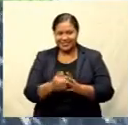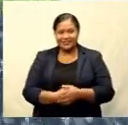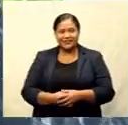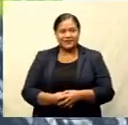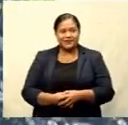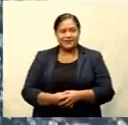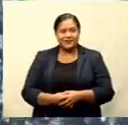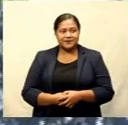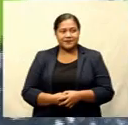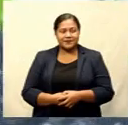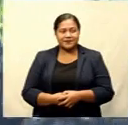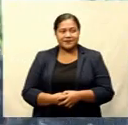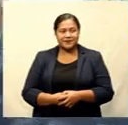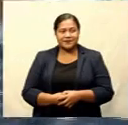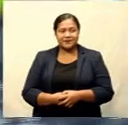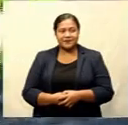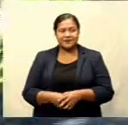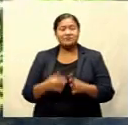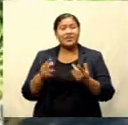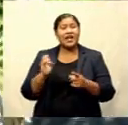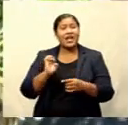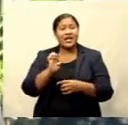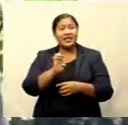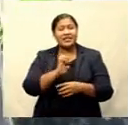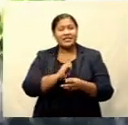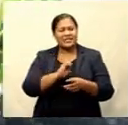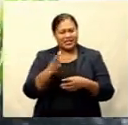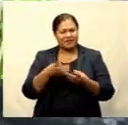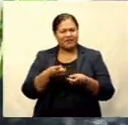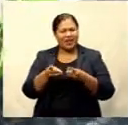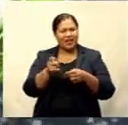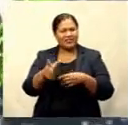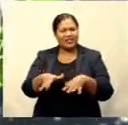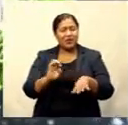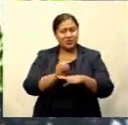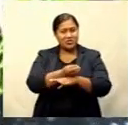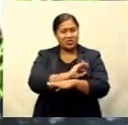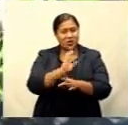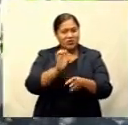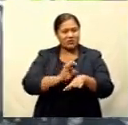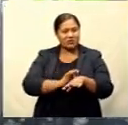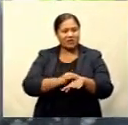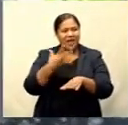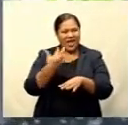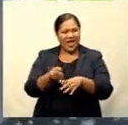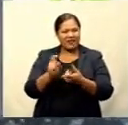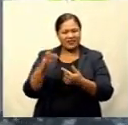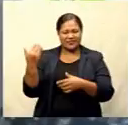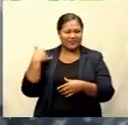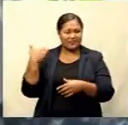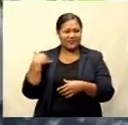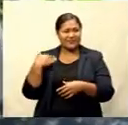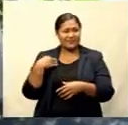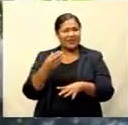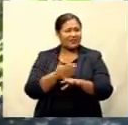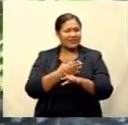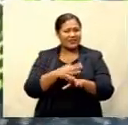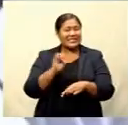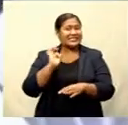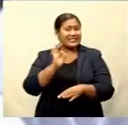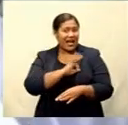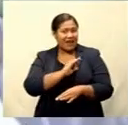details. The Executive Director of Oceania Hospital is alleged to have indecently annoyed a former employee